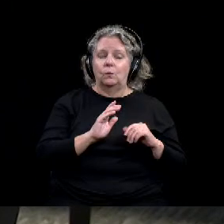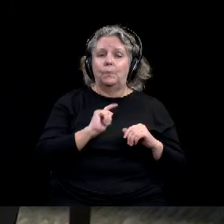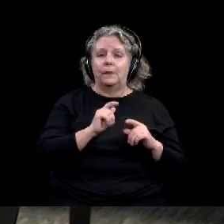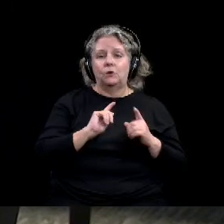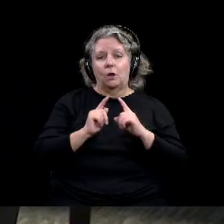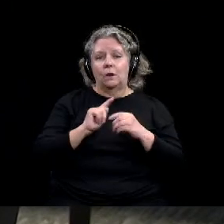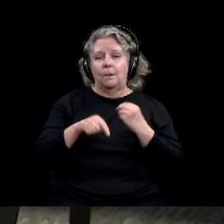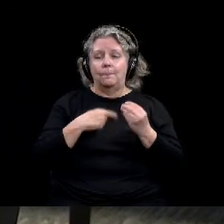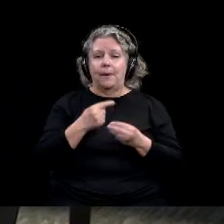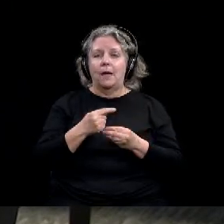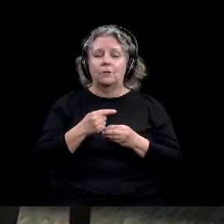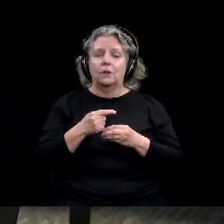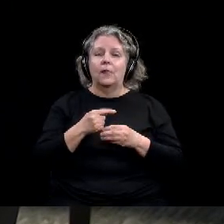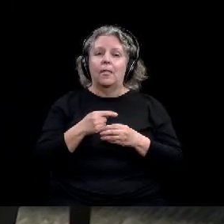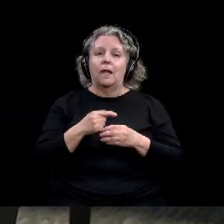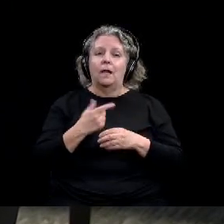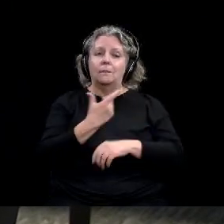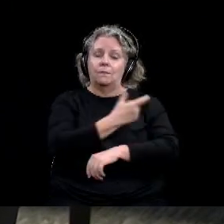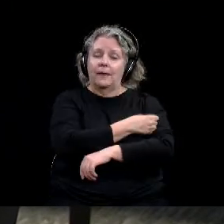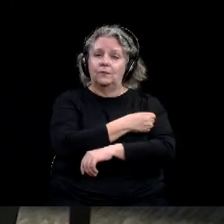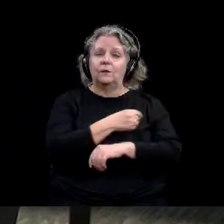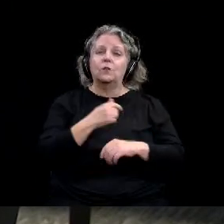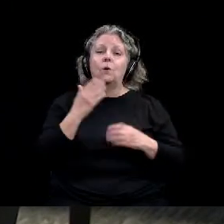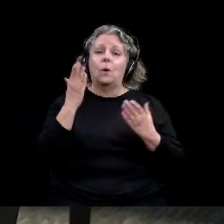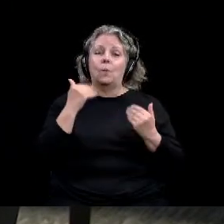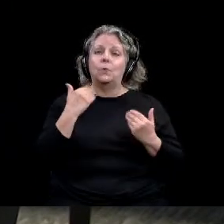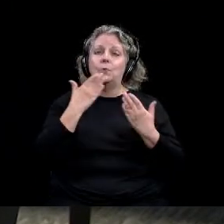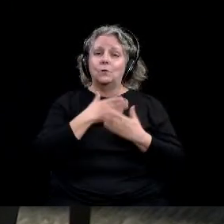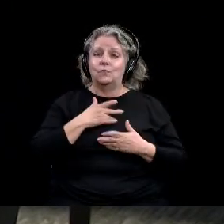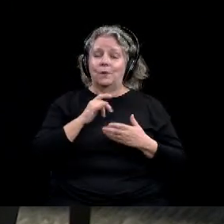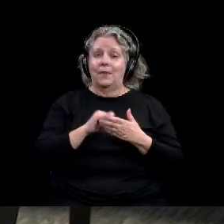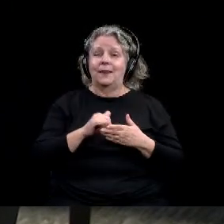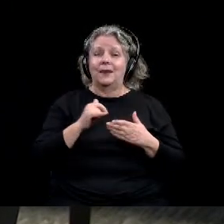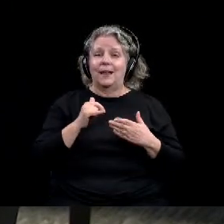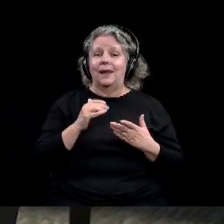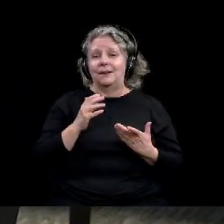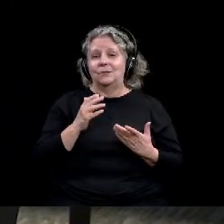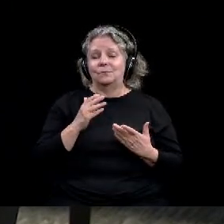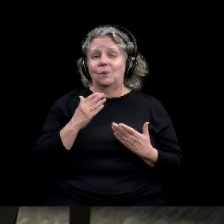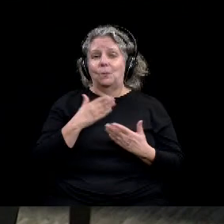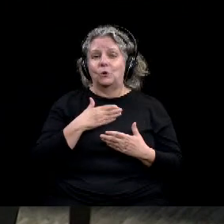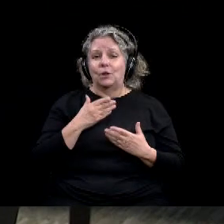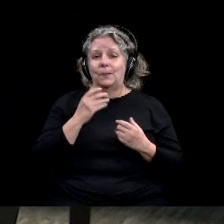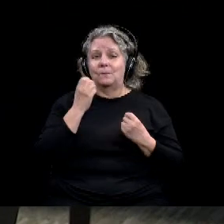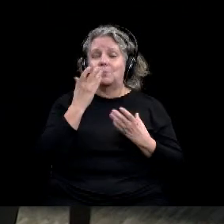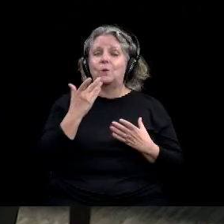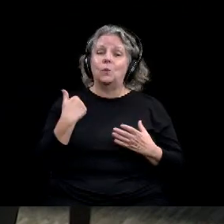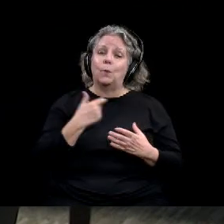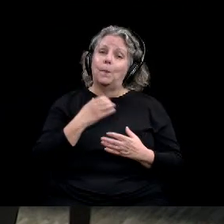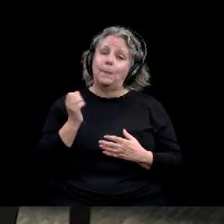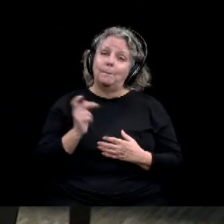information in here. We'll be back next week, like the mayor said, and we hope until then you have a good afternoon.